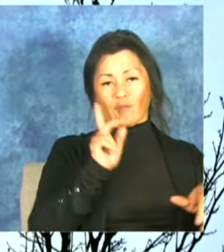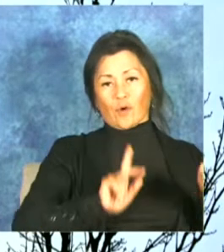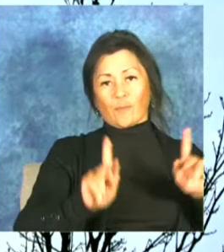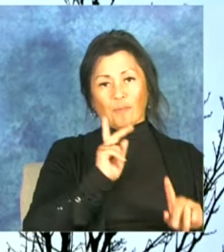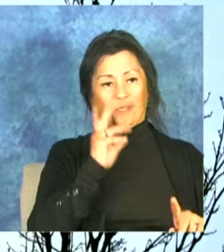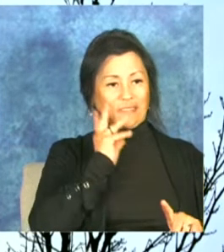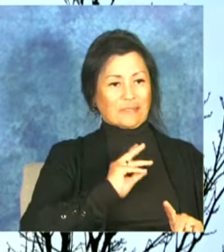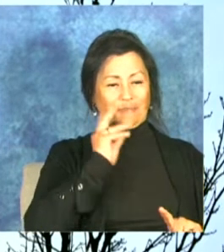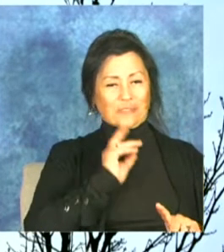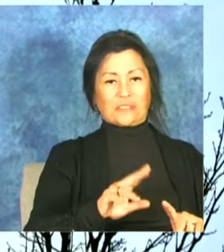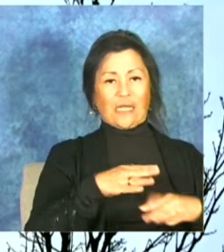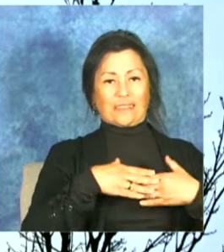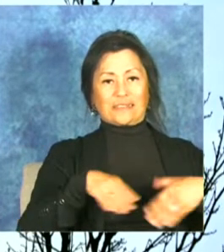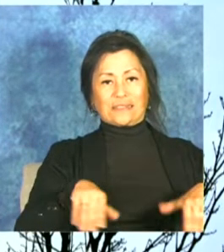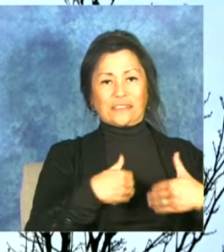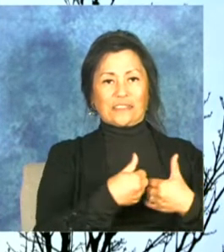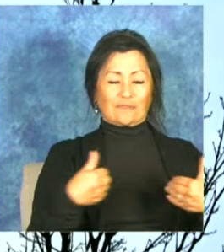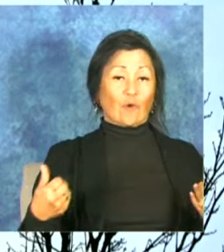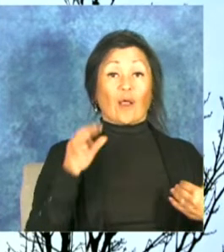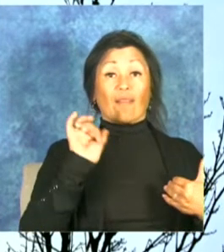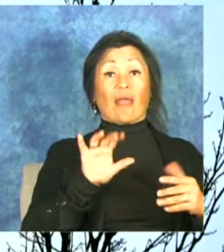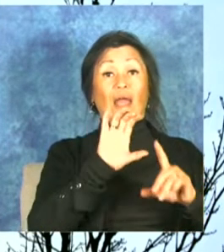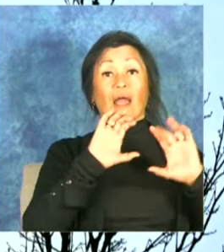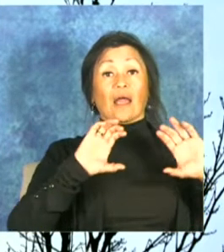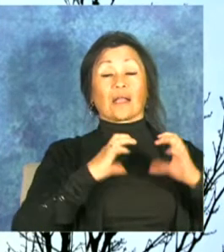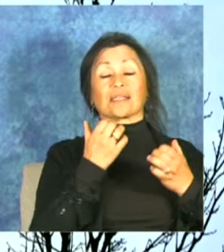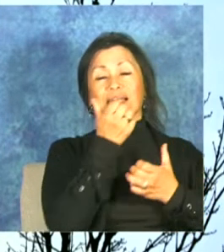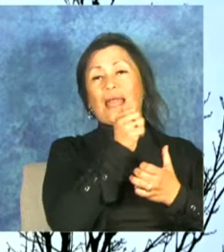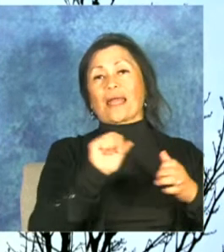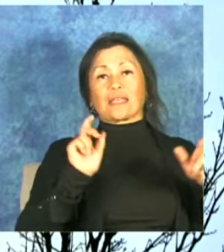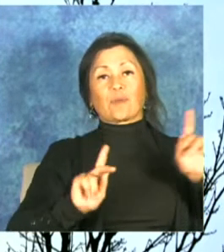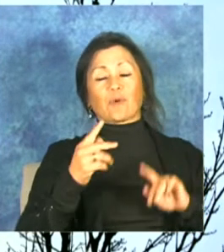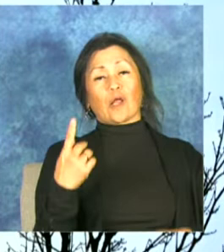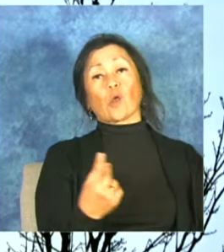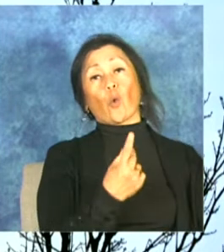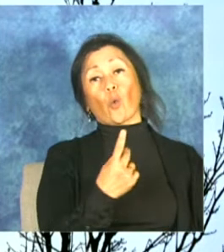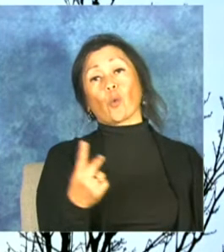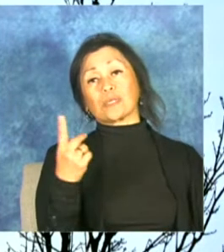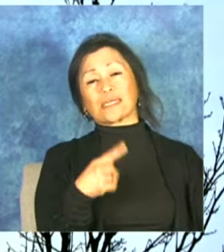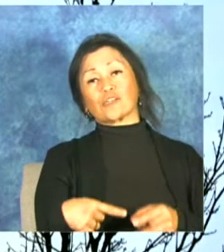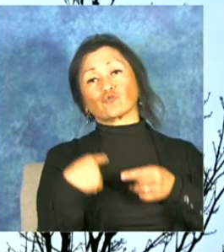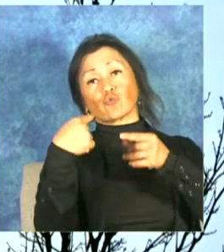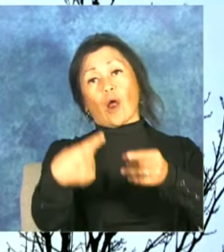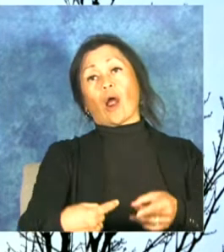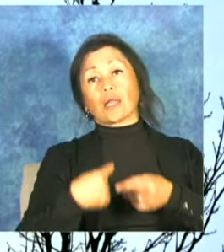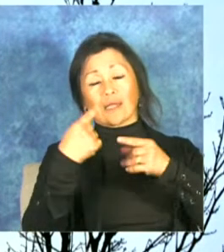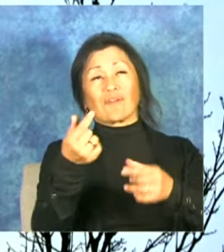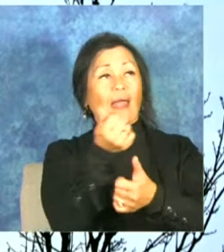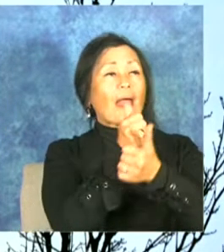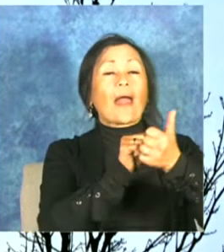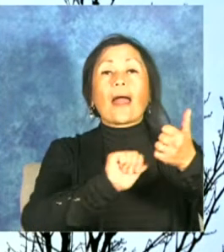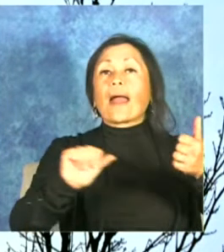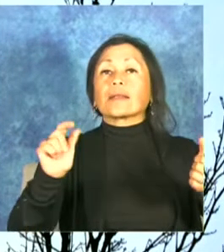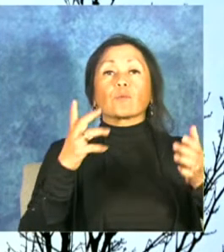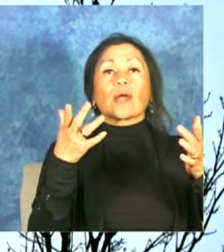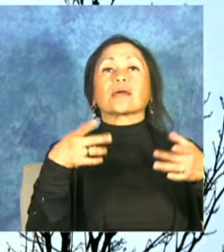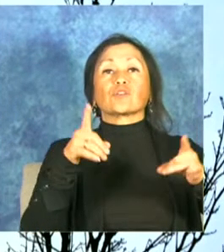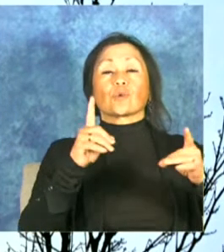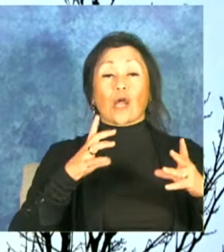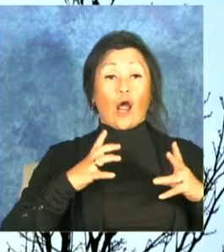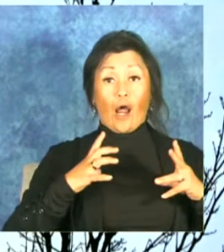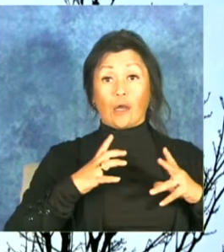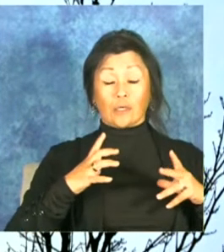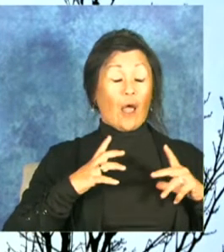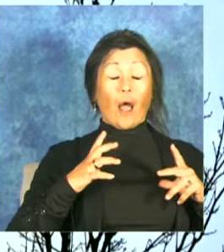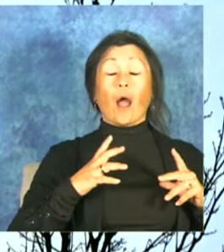that have gone through separation or divorce. This class is for anyone who is just lonely and struggling on any level around the holidays. Because the holidays,